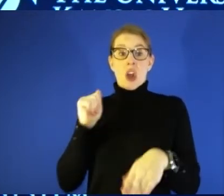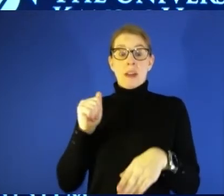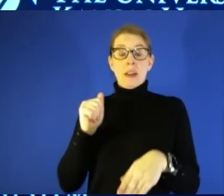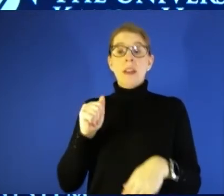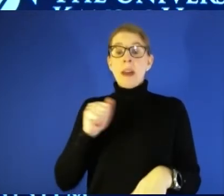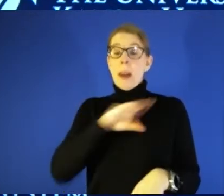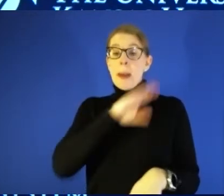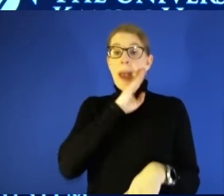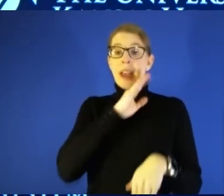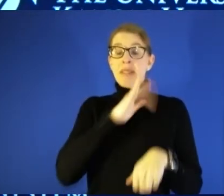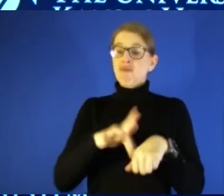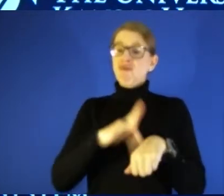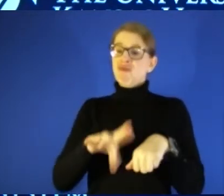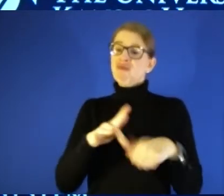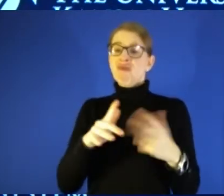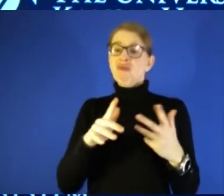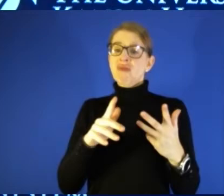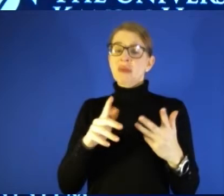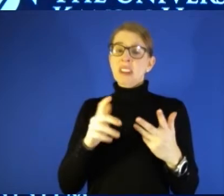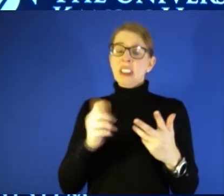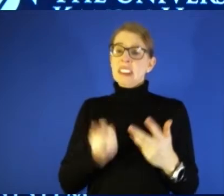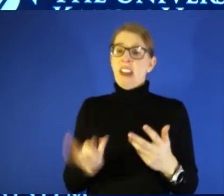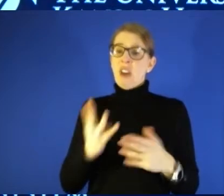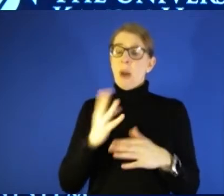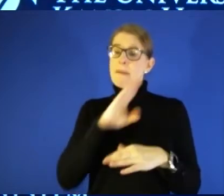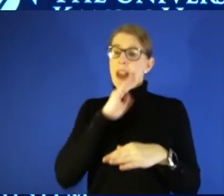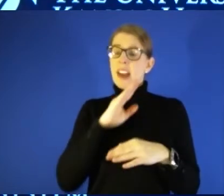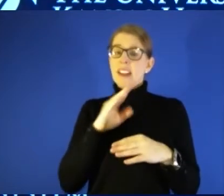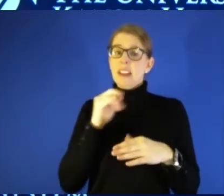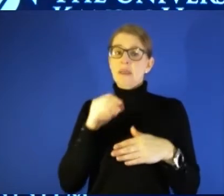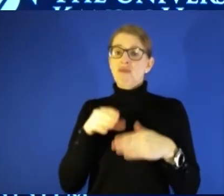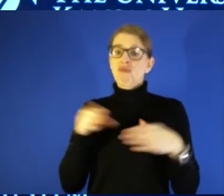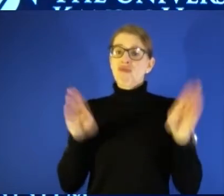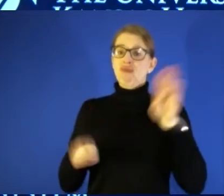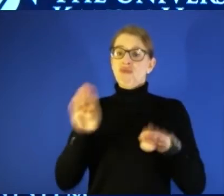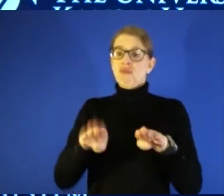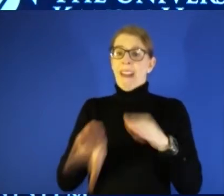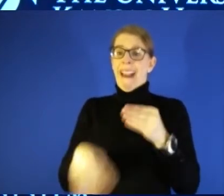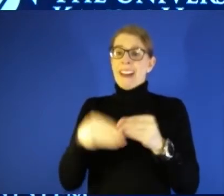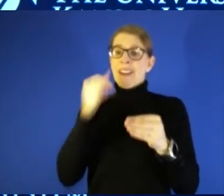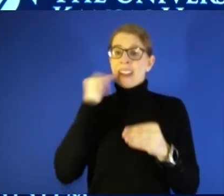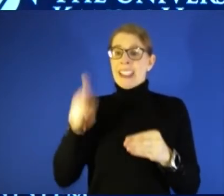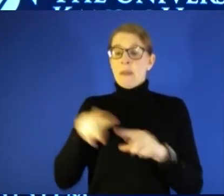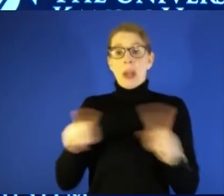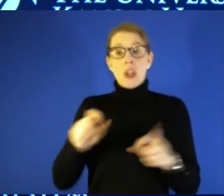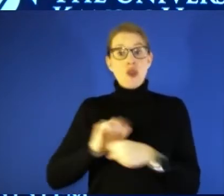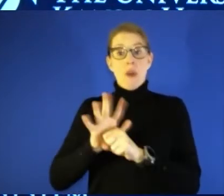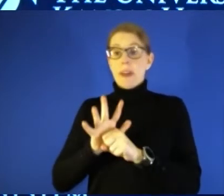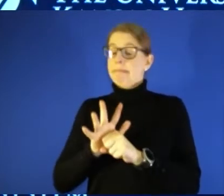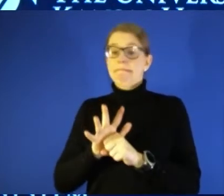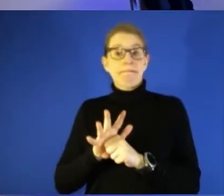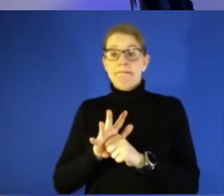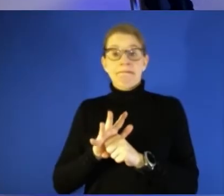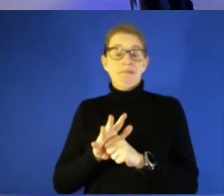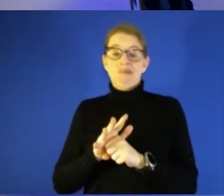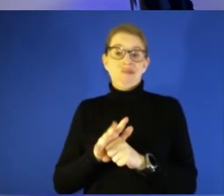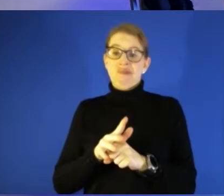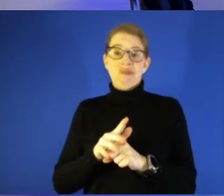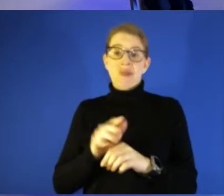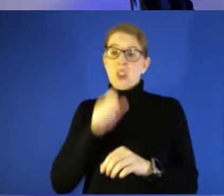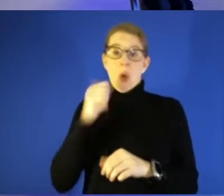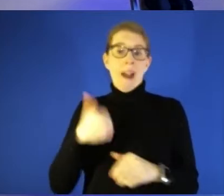used to have several beds that we could sort of flex if we needed to. And with COVID, we've really kind of lost that ability to. And I